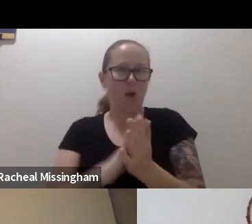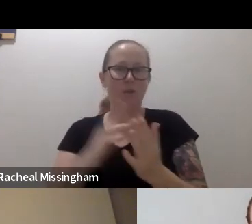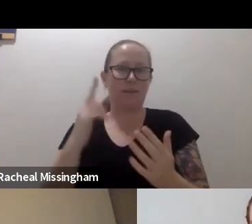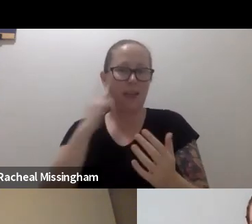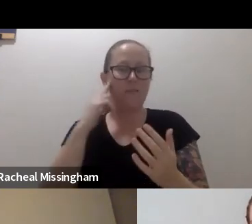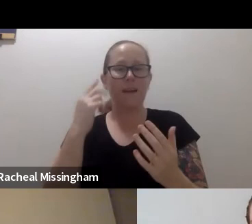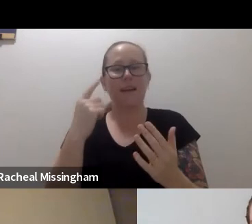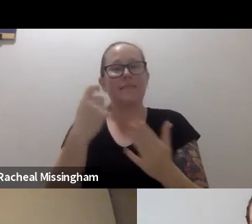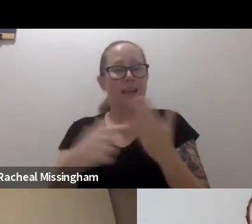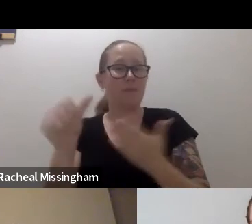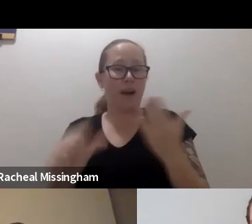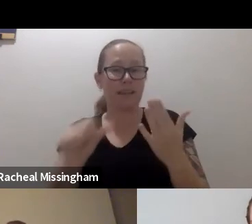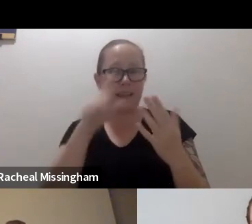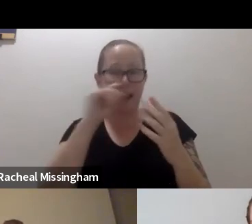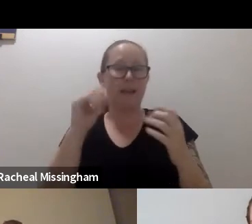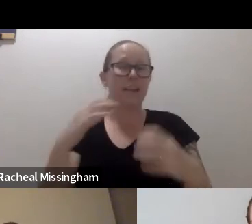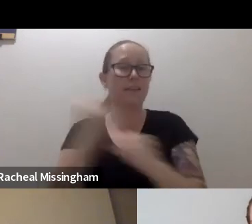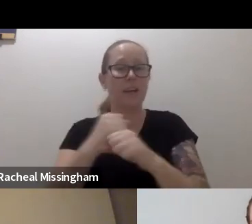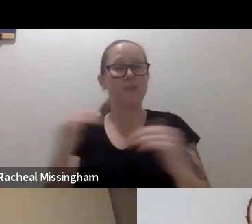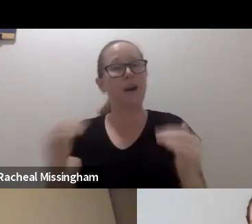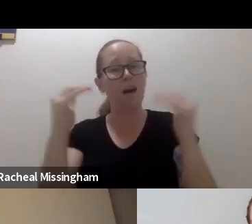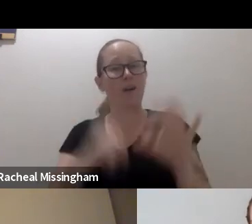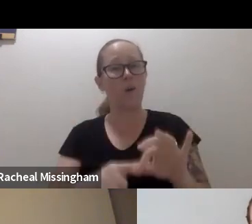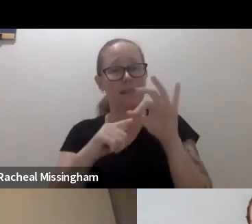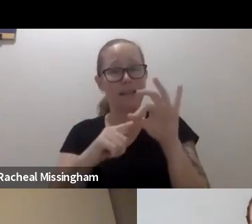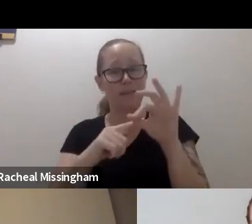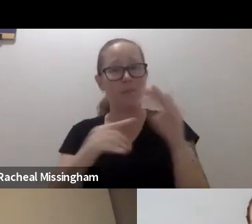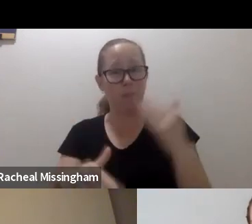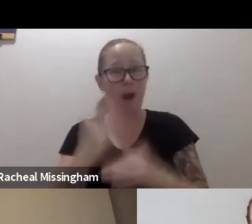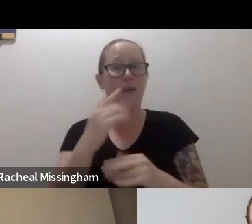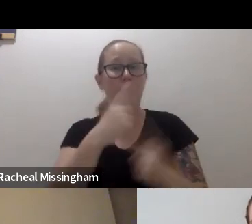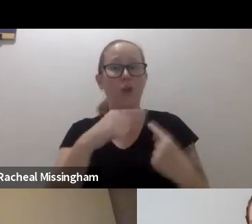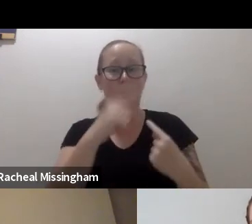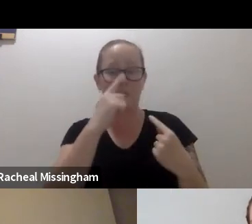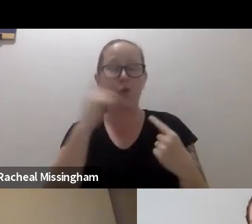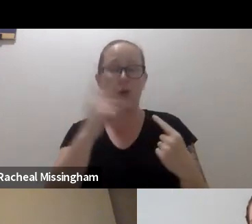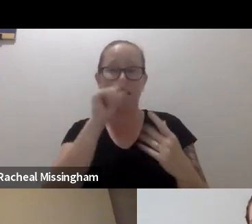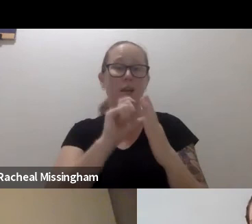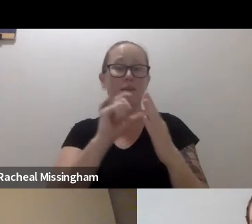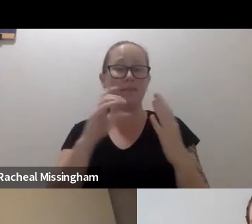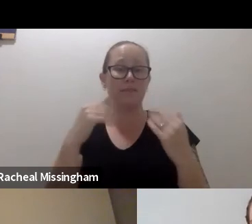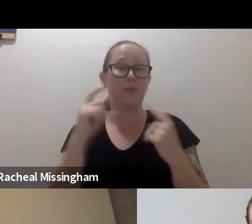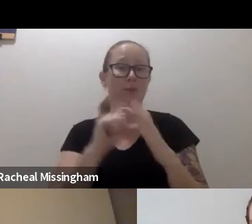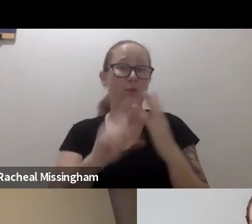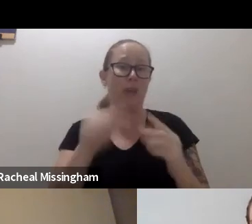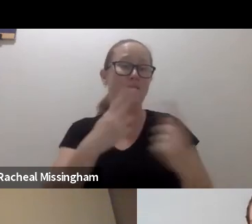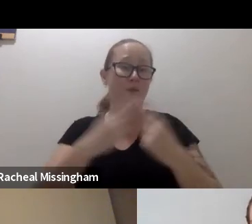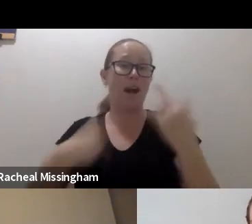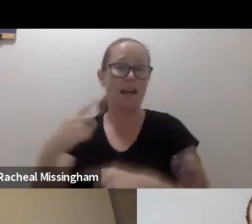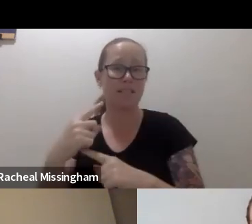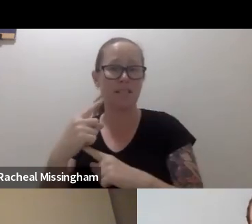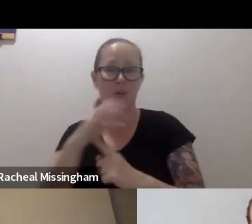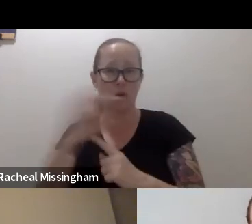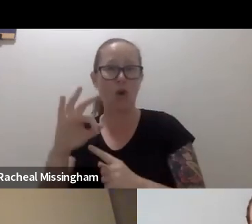That's how they're and disabled artists can actually produce high quality by those people who can do that